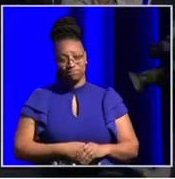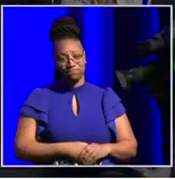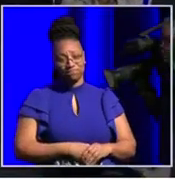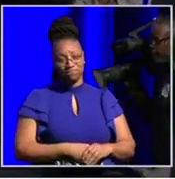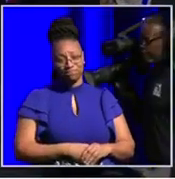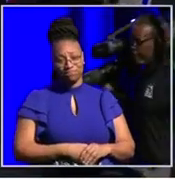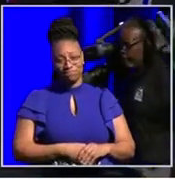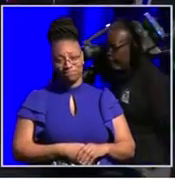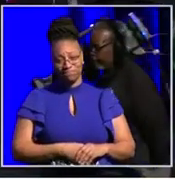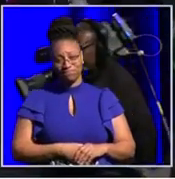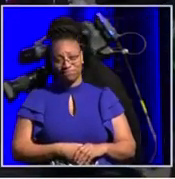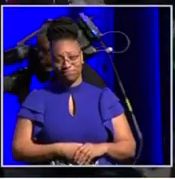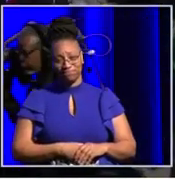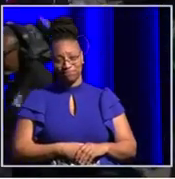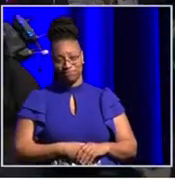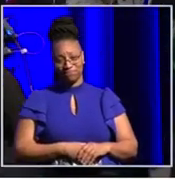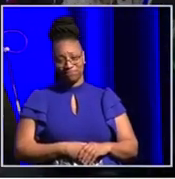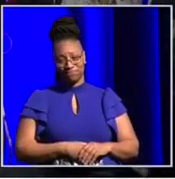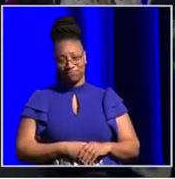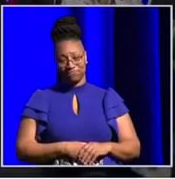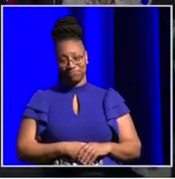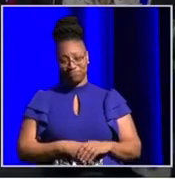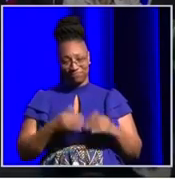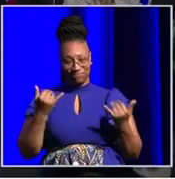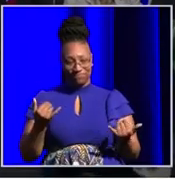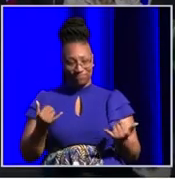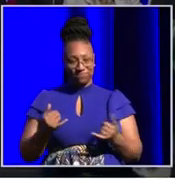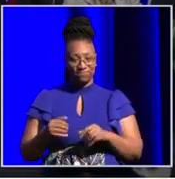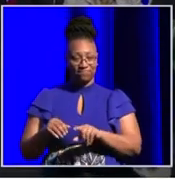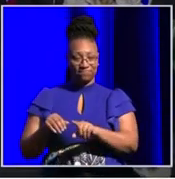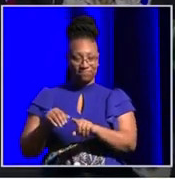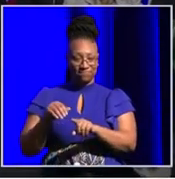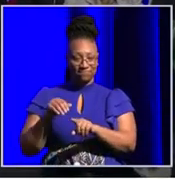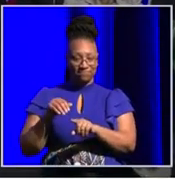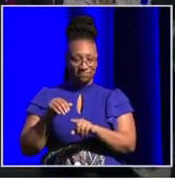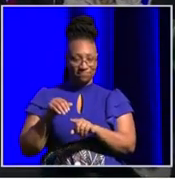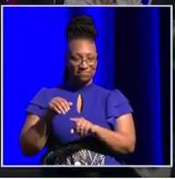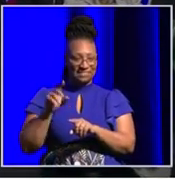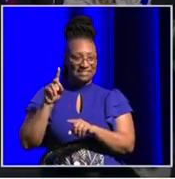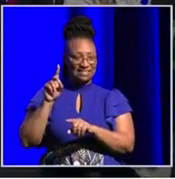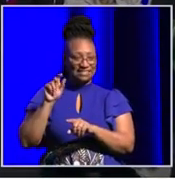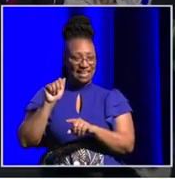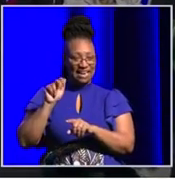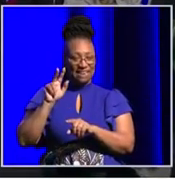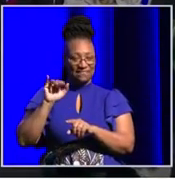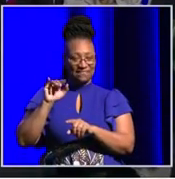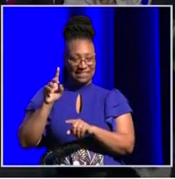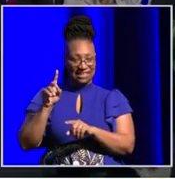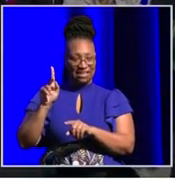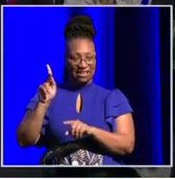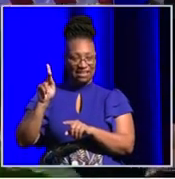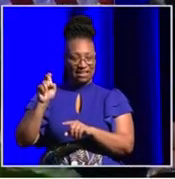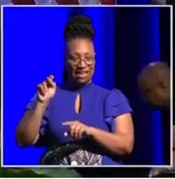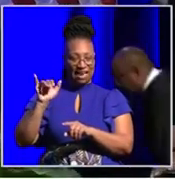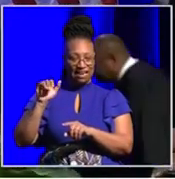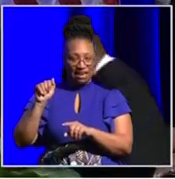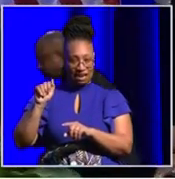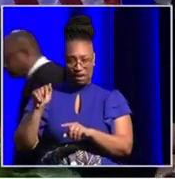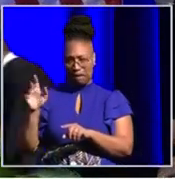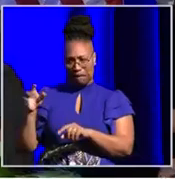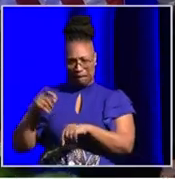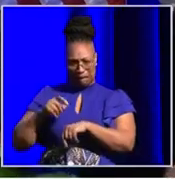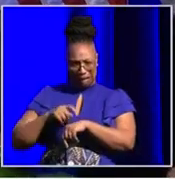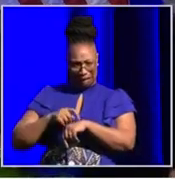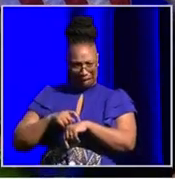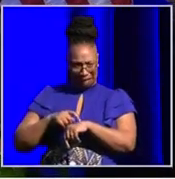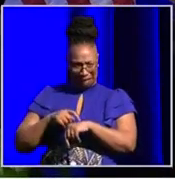You know, David Catania, I think, holds the longest speech, 5 minutes, which I think was 15. He'll correct me, I'm sure.